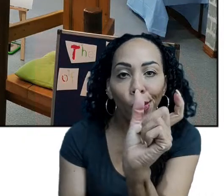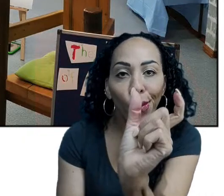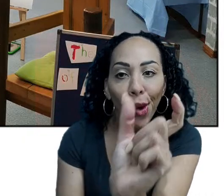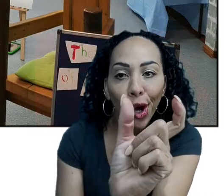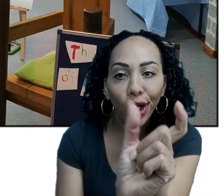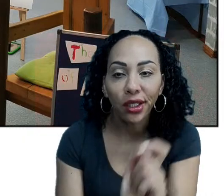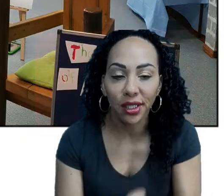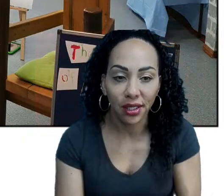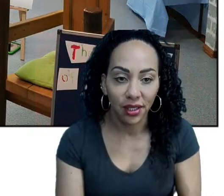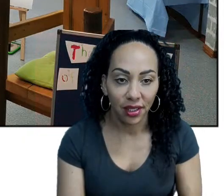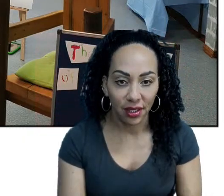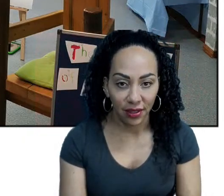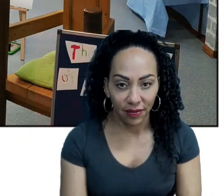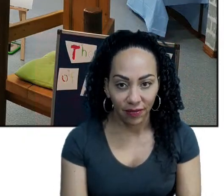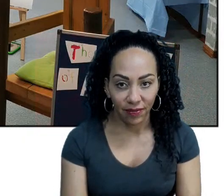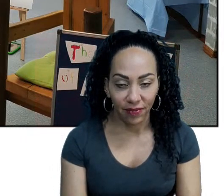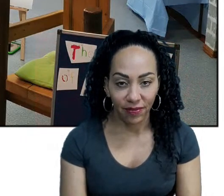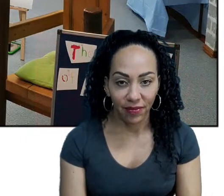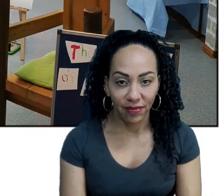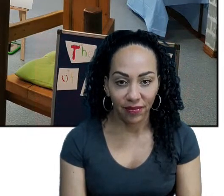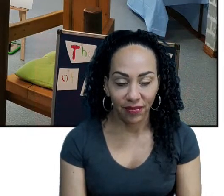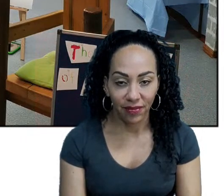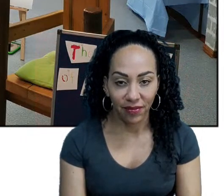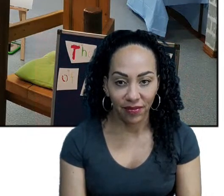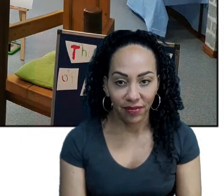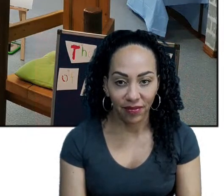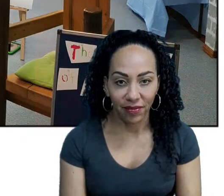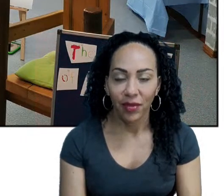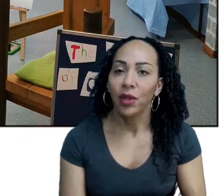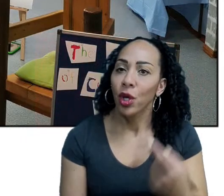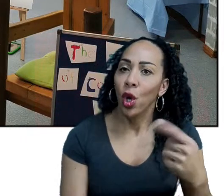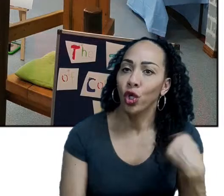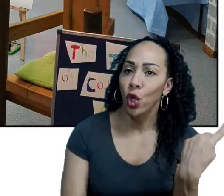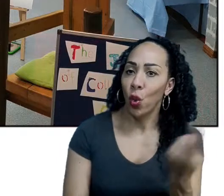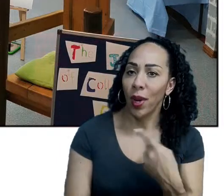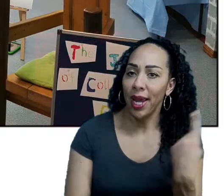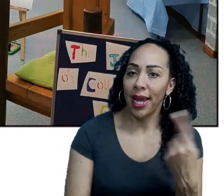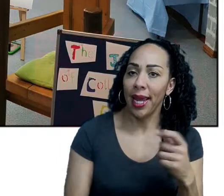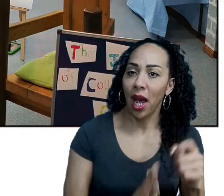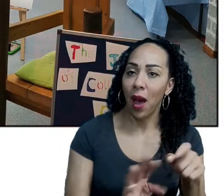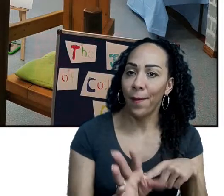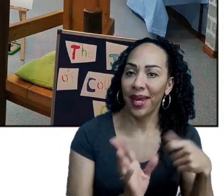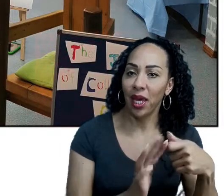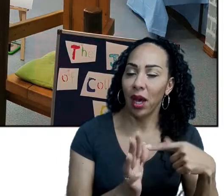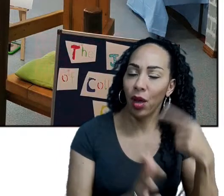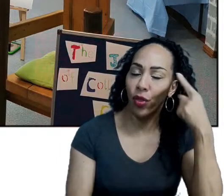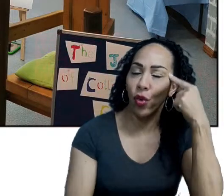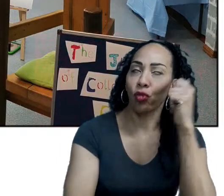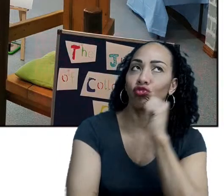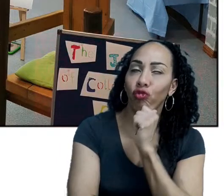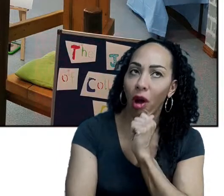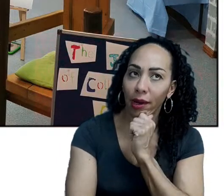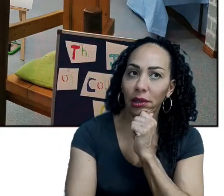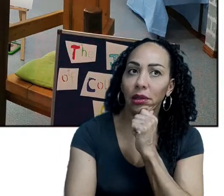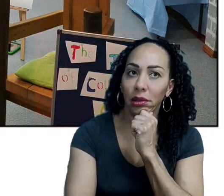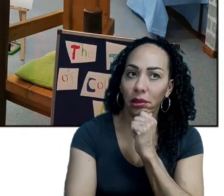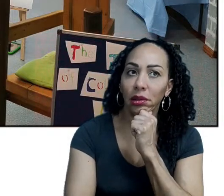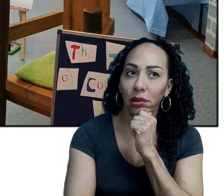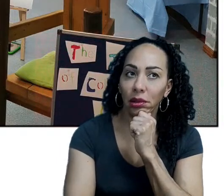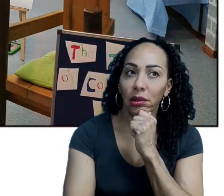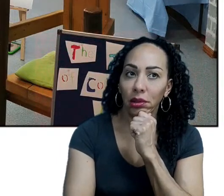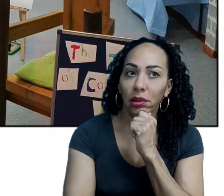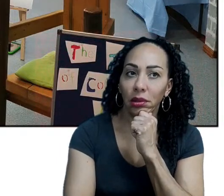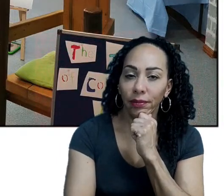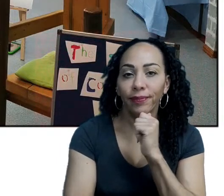and we kind of thought, well, we can. The teacher will have already done a